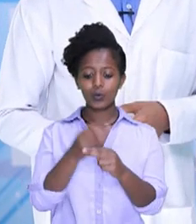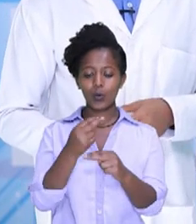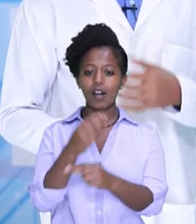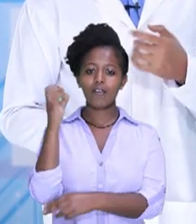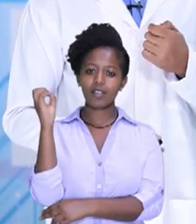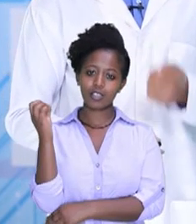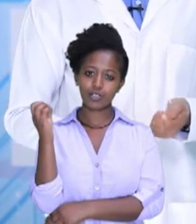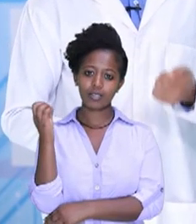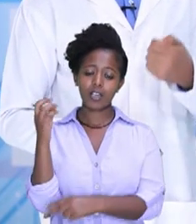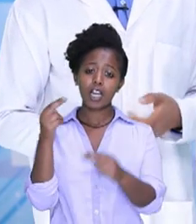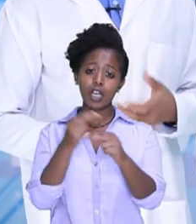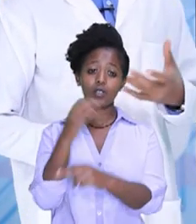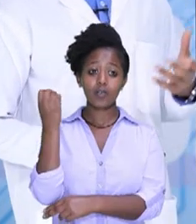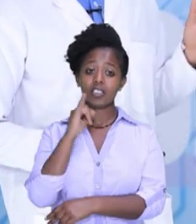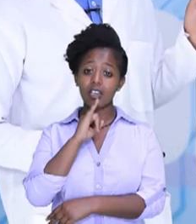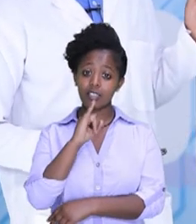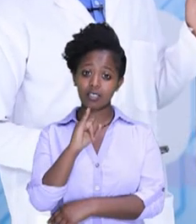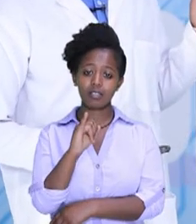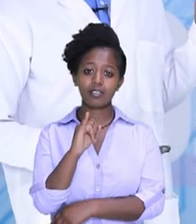vegetation? Natural vegetation